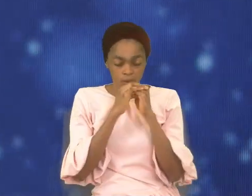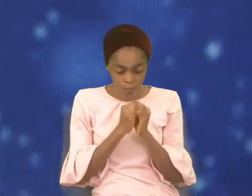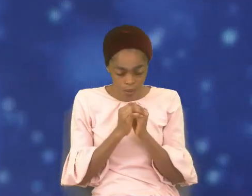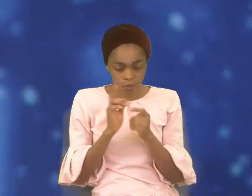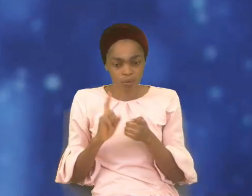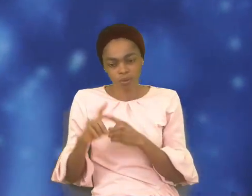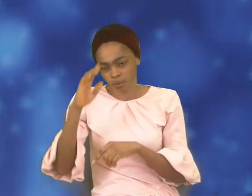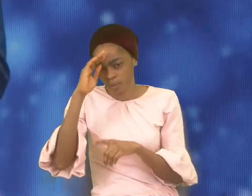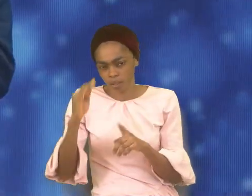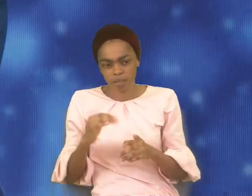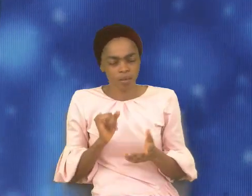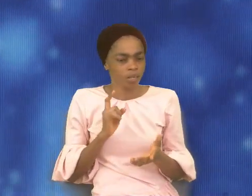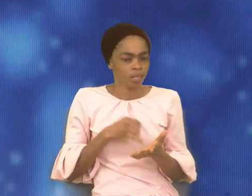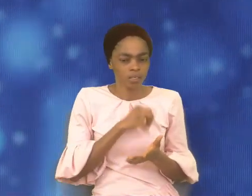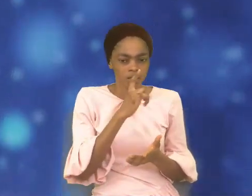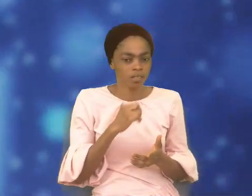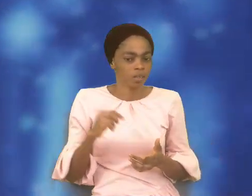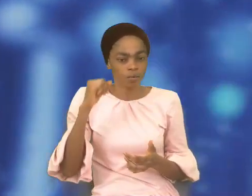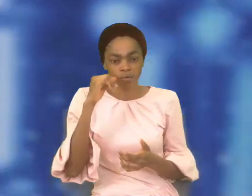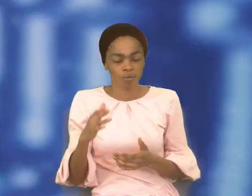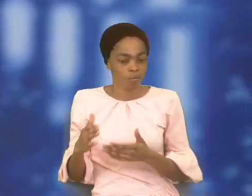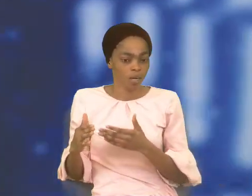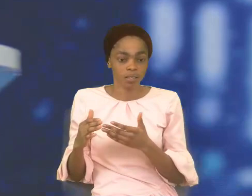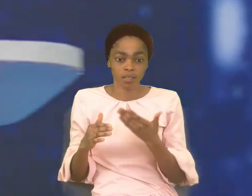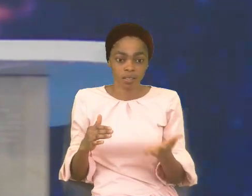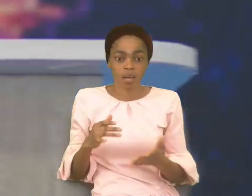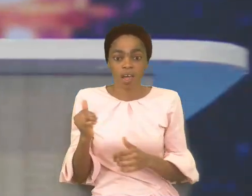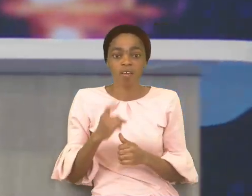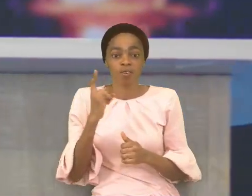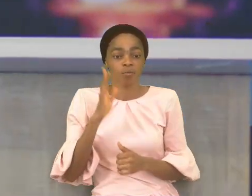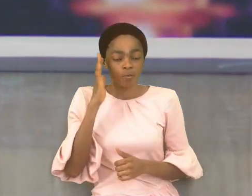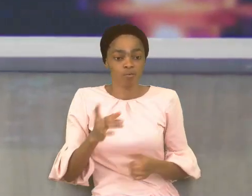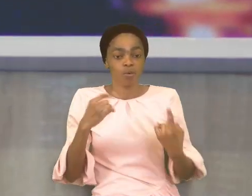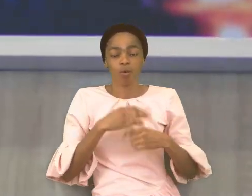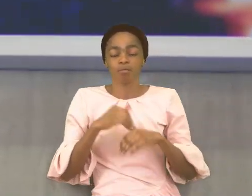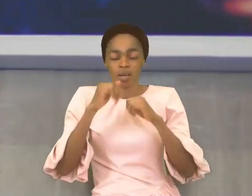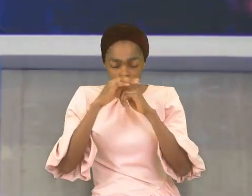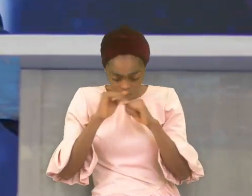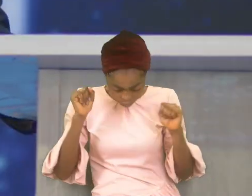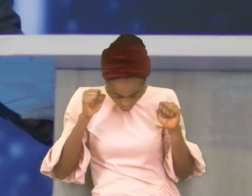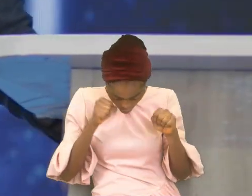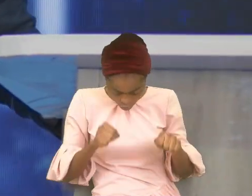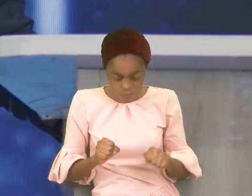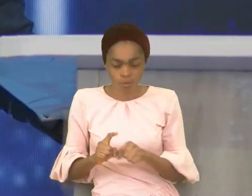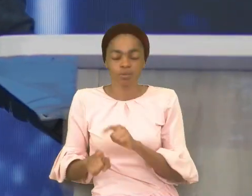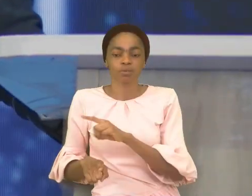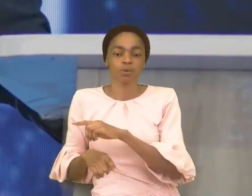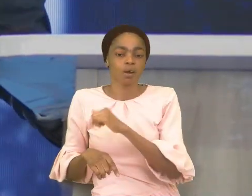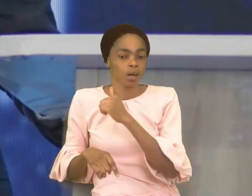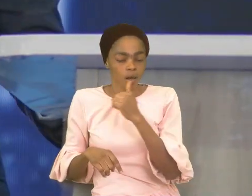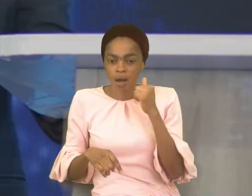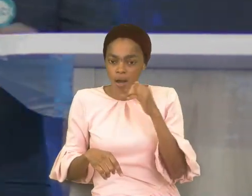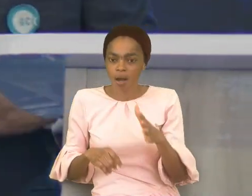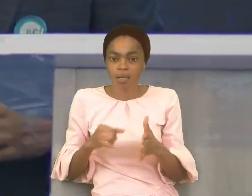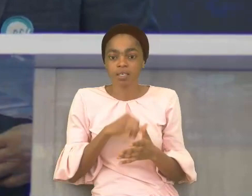come and bow to her. It's the idolatry that still reigns today